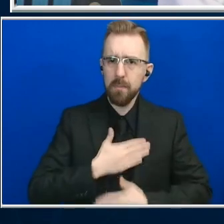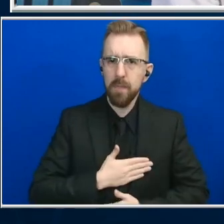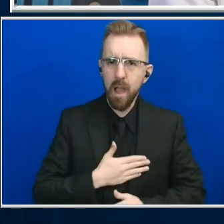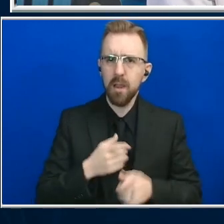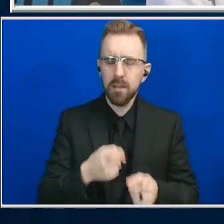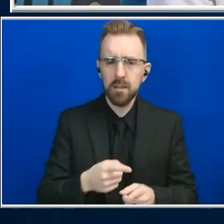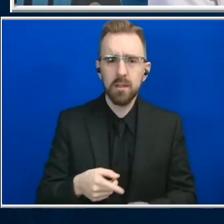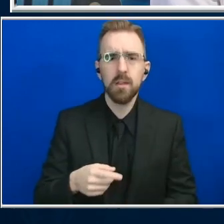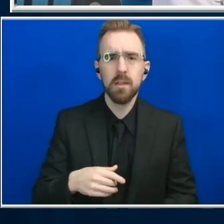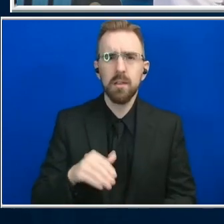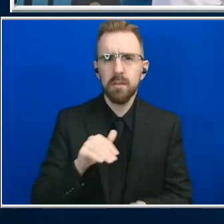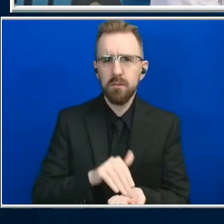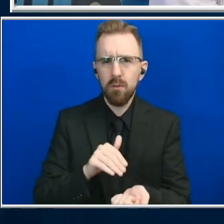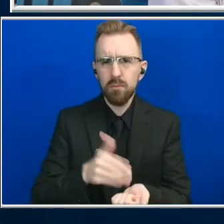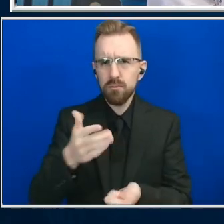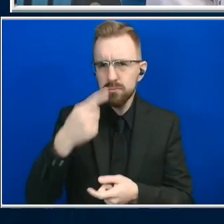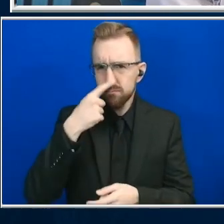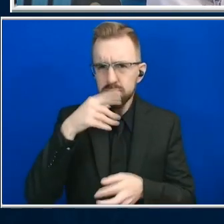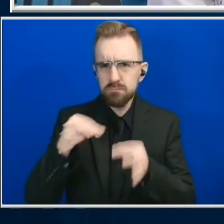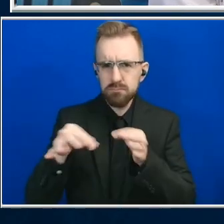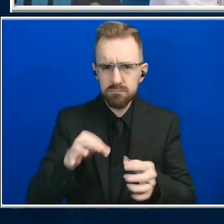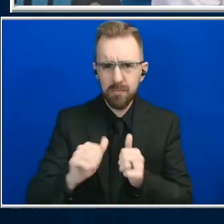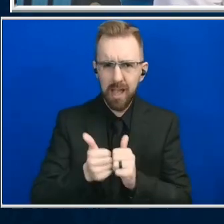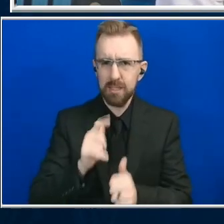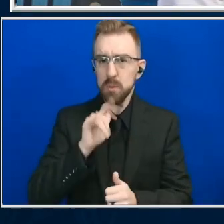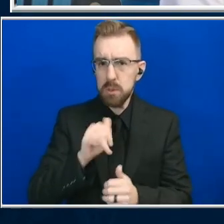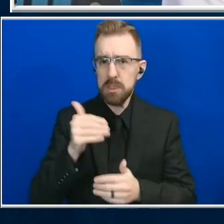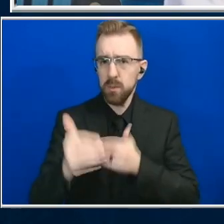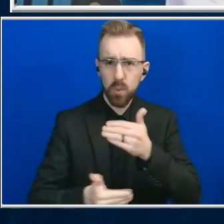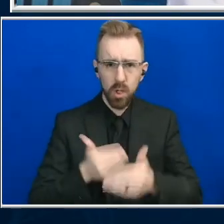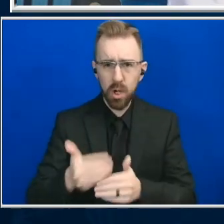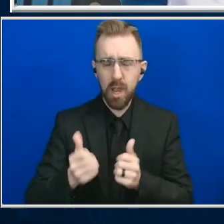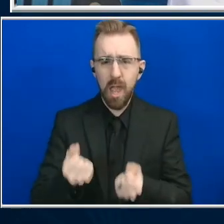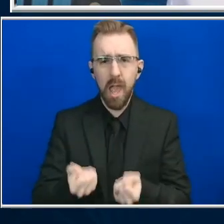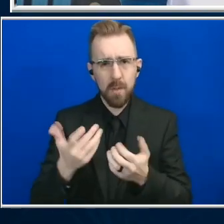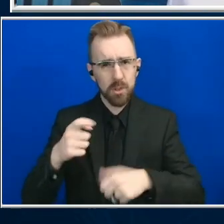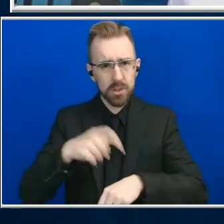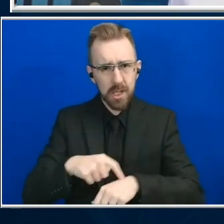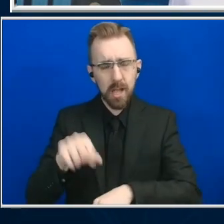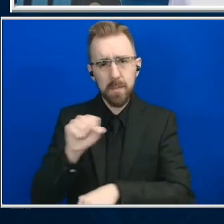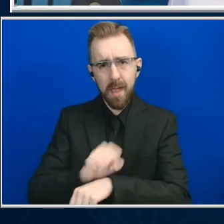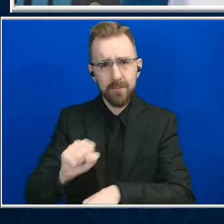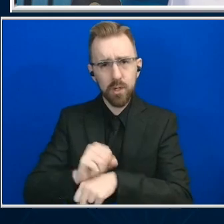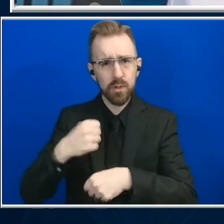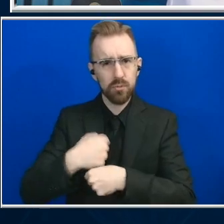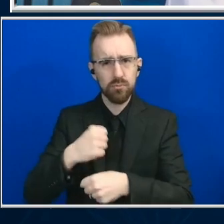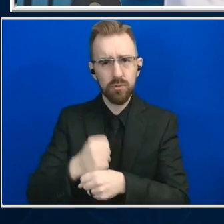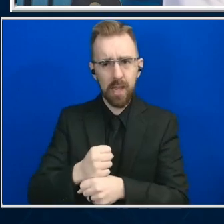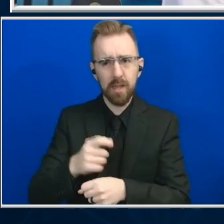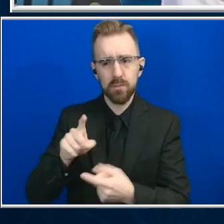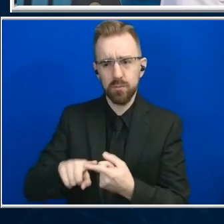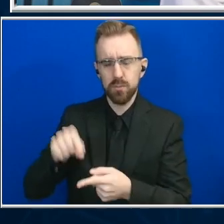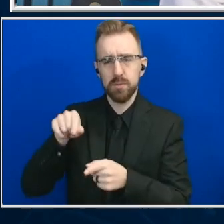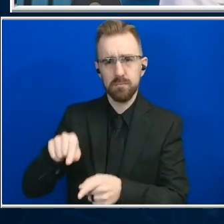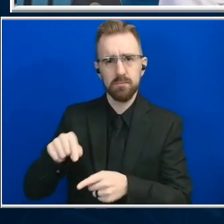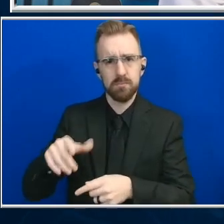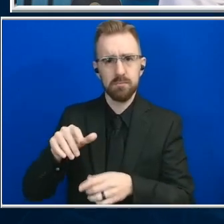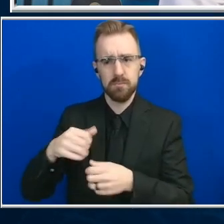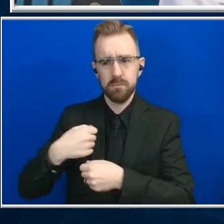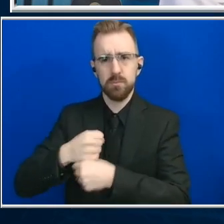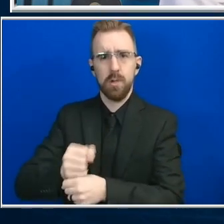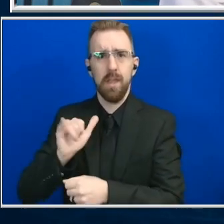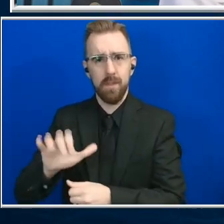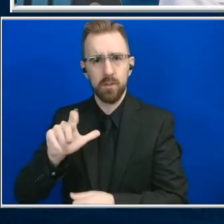us understand, first of all, how does that really work, and how much time and effort it takes to create these cells, and what